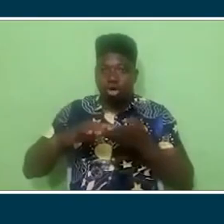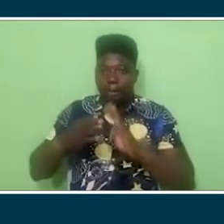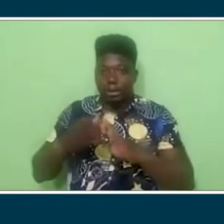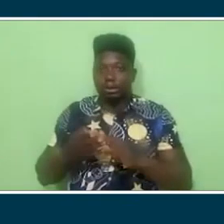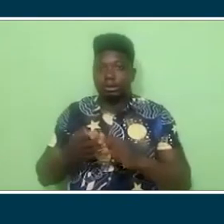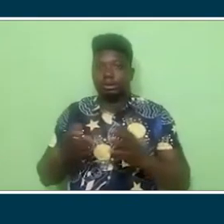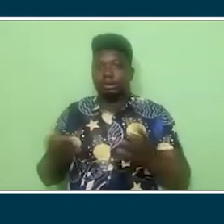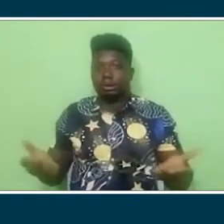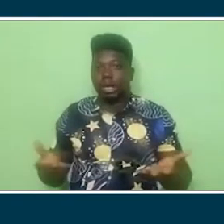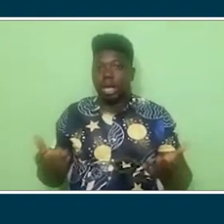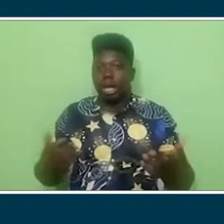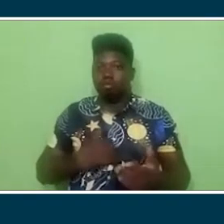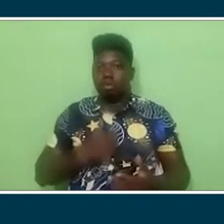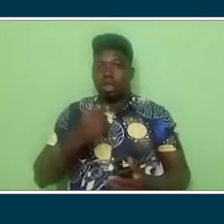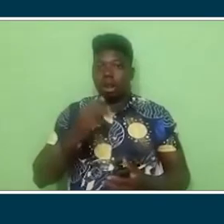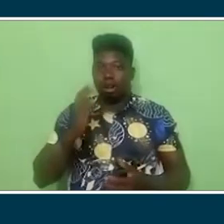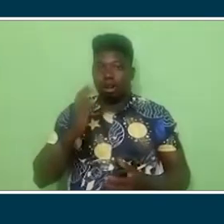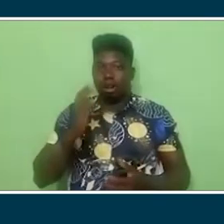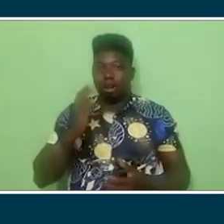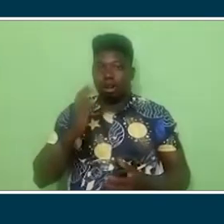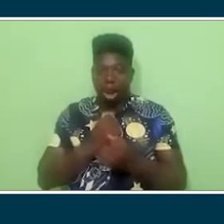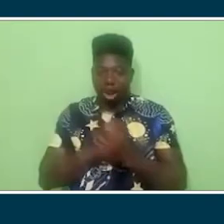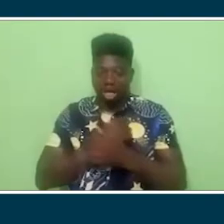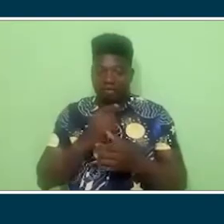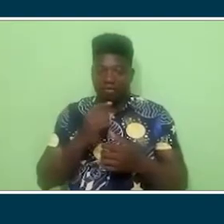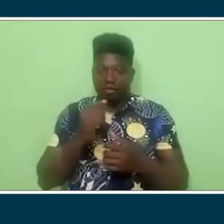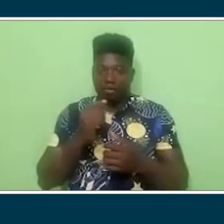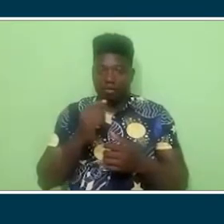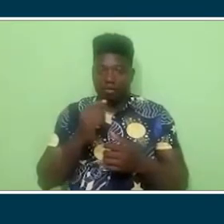hear from each of you.